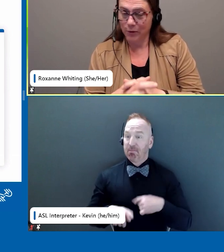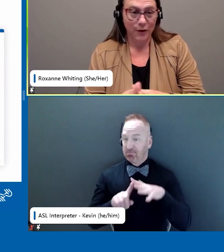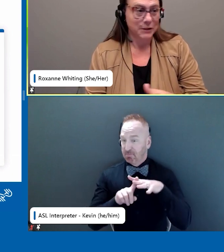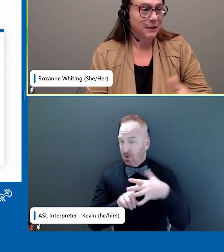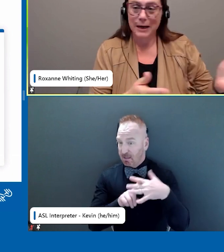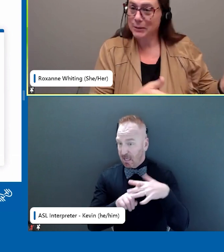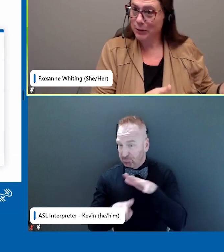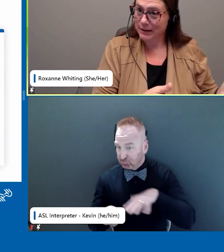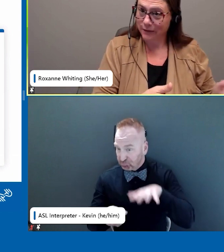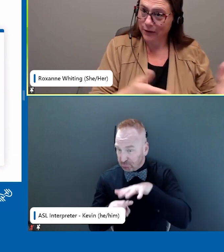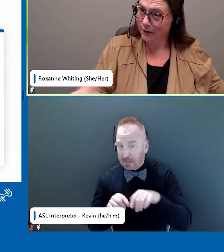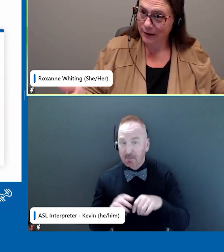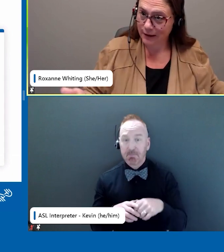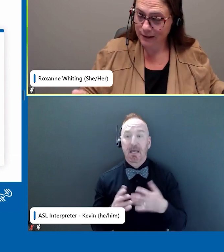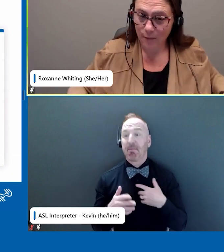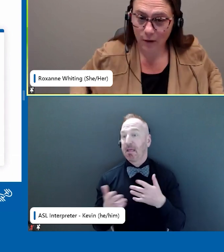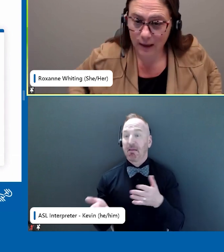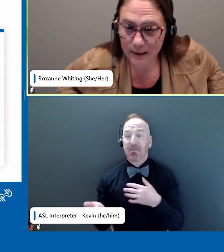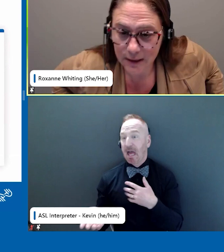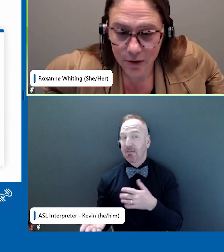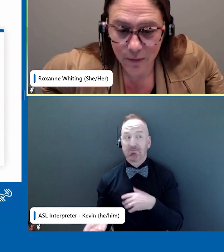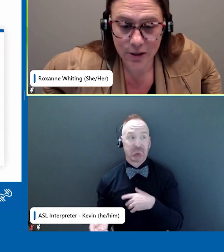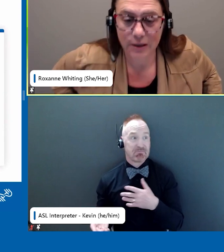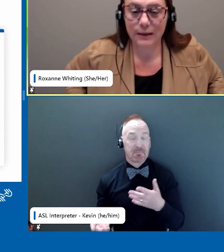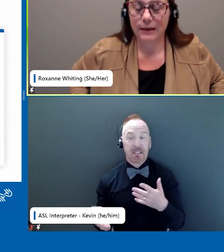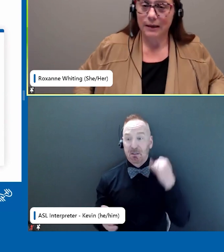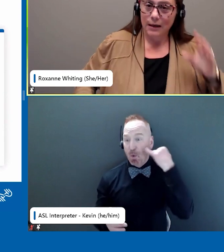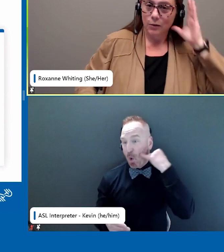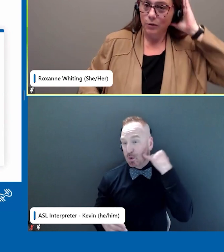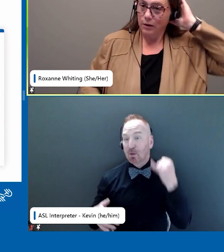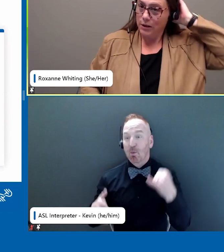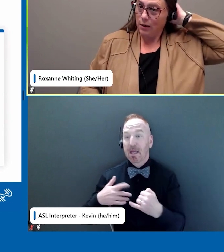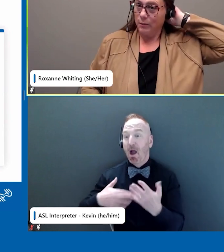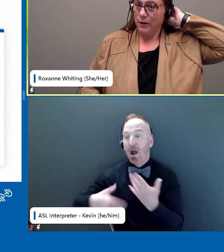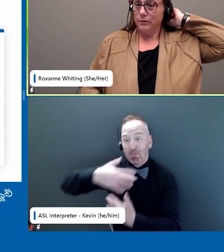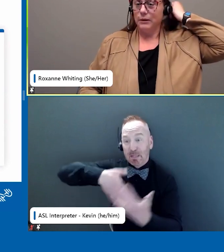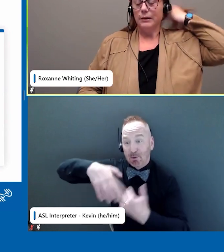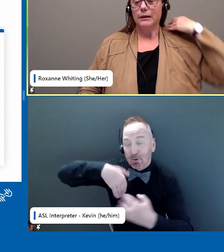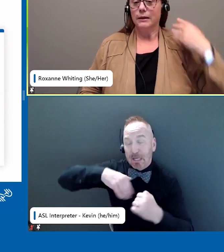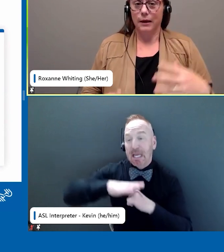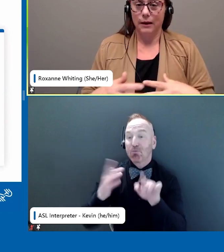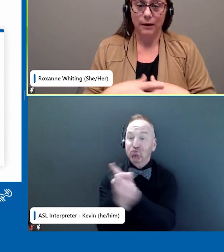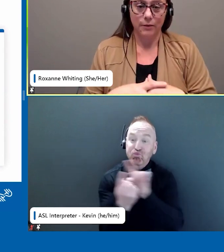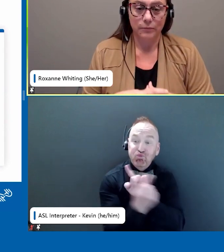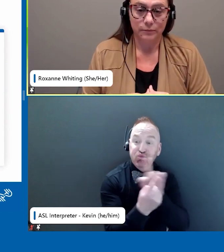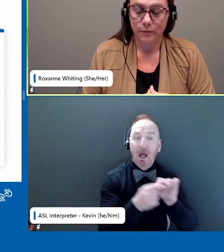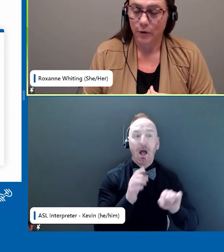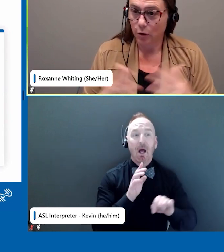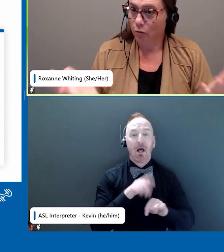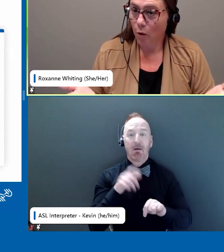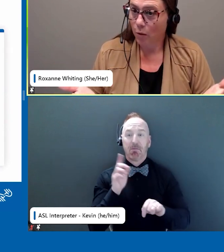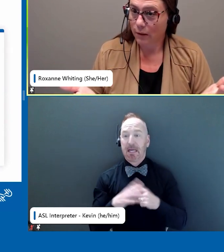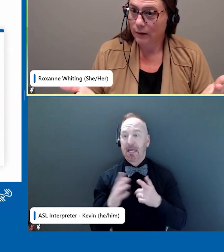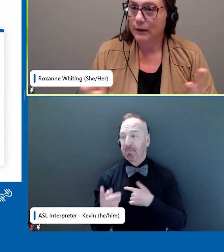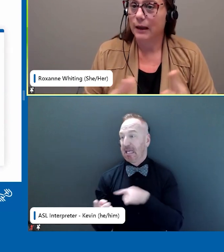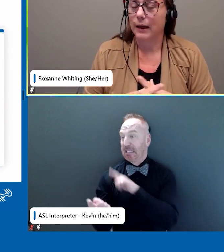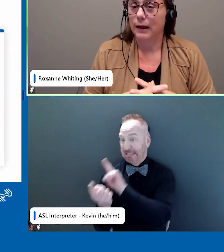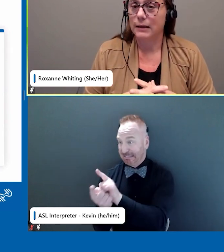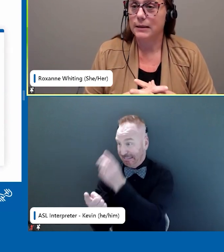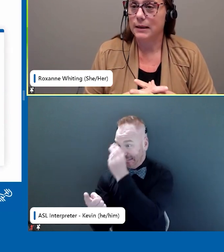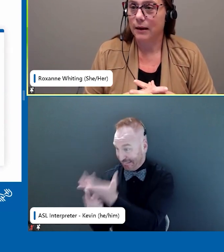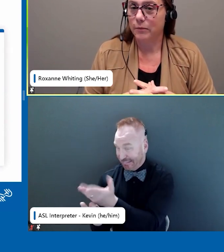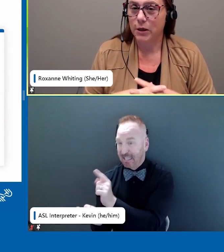you might move on to the next person if you're in a networking situation or talk about um, your